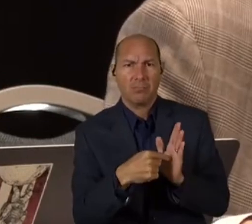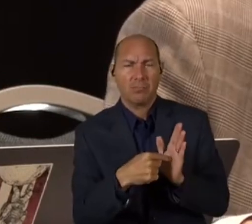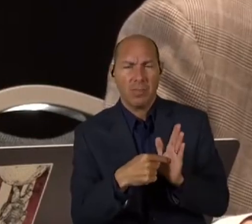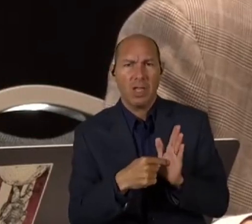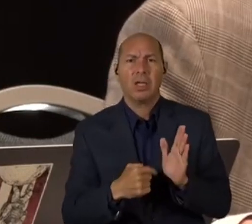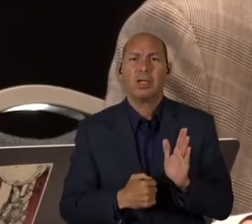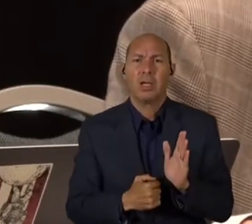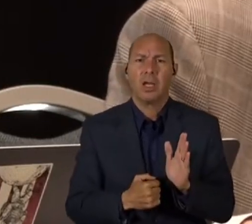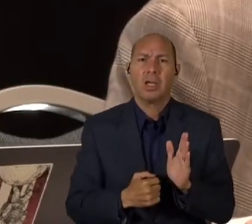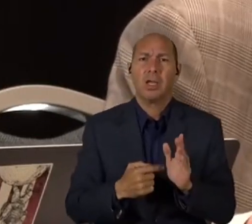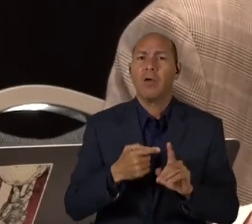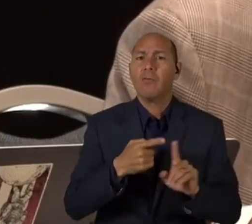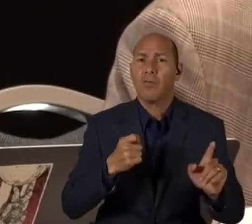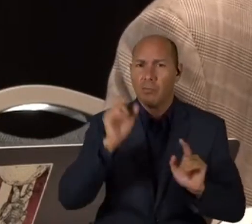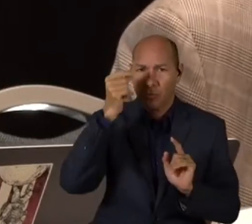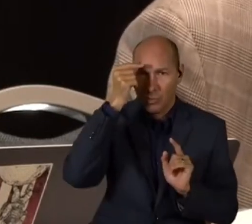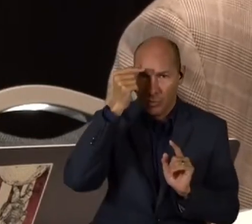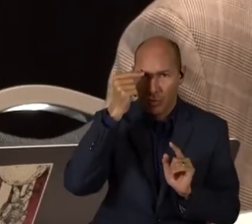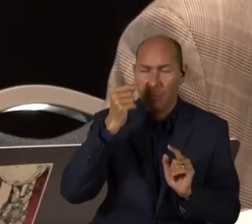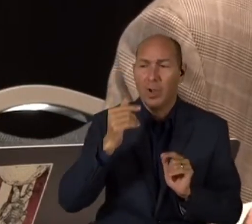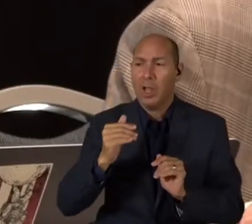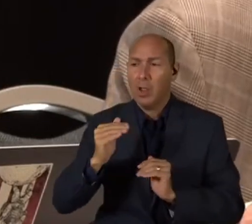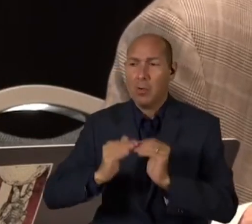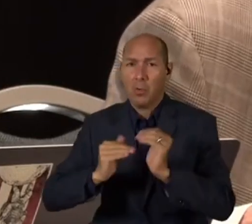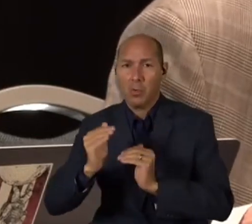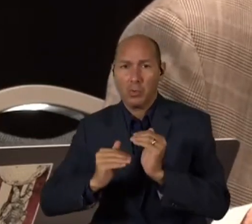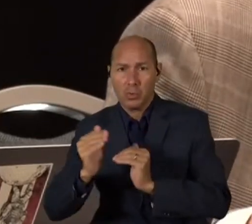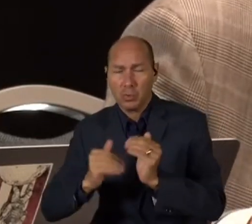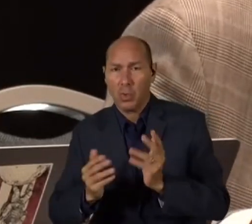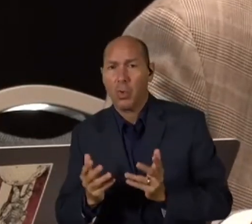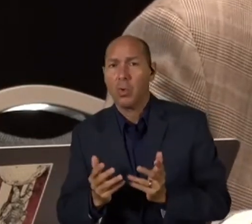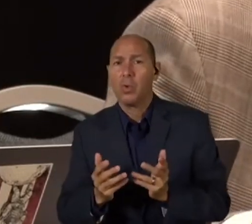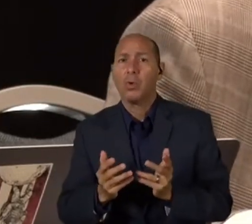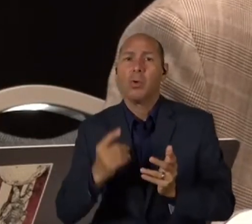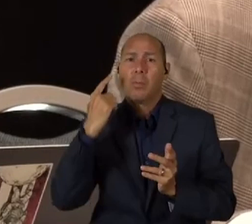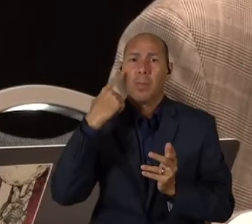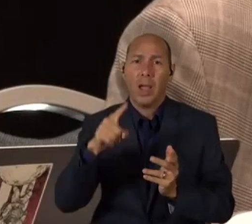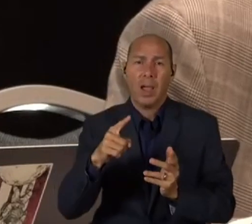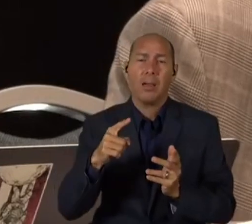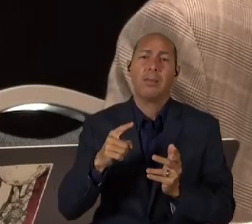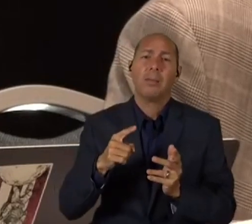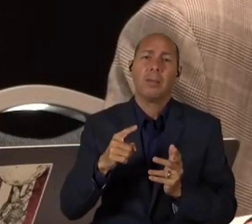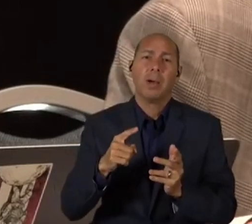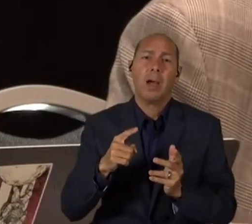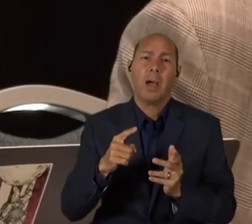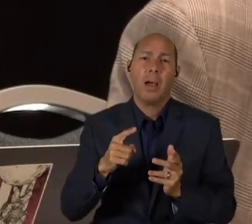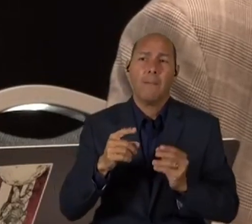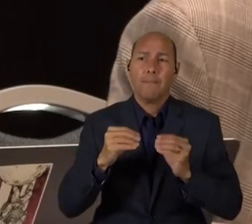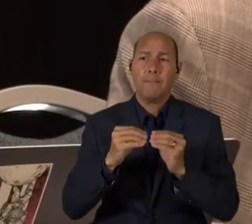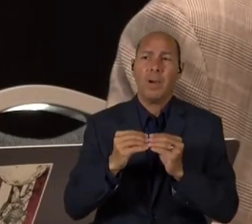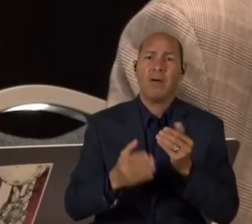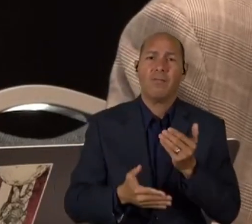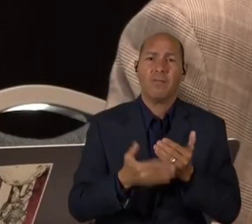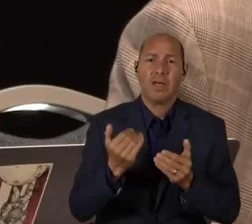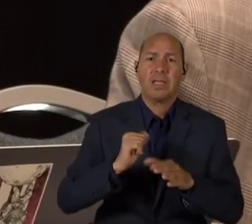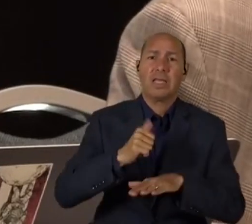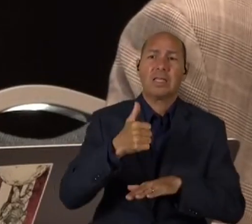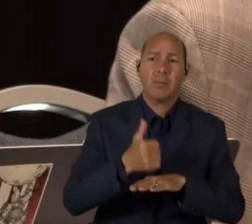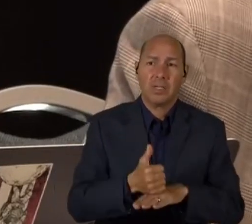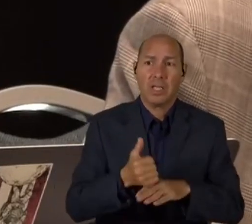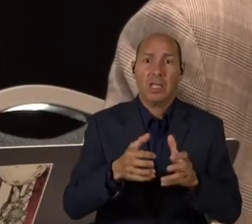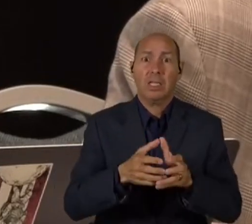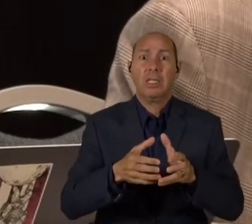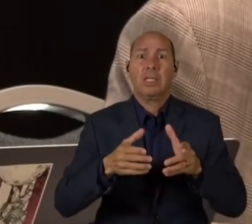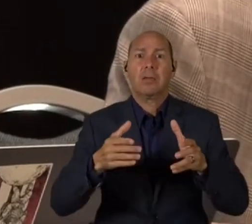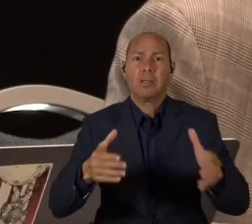government. Investments in infrastructure, reforms to make it easier to create and grow businesses here, increased labor